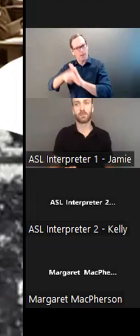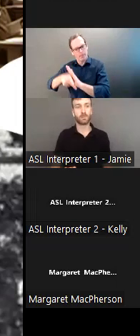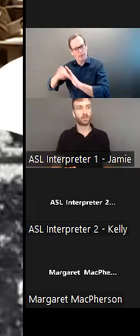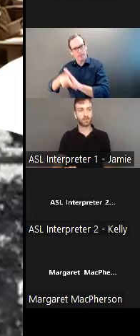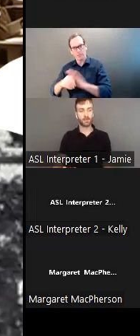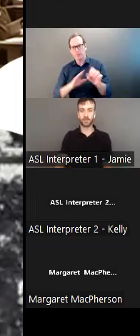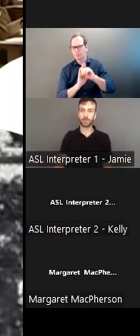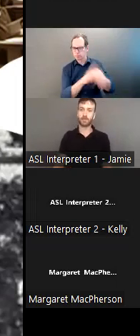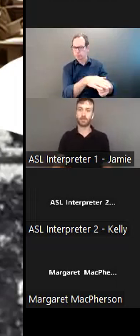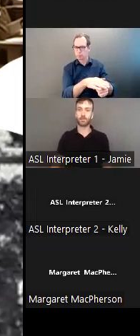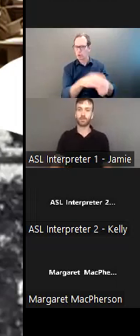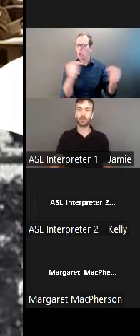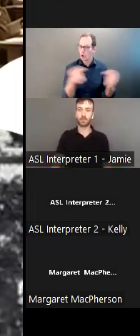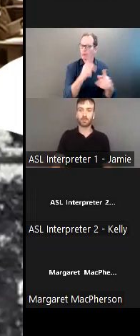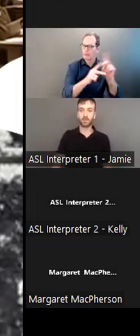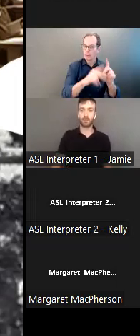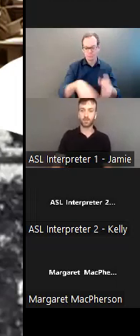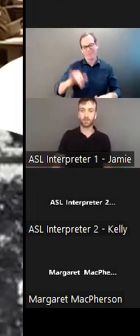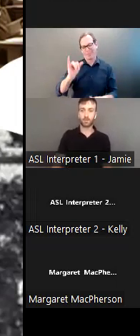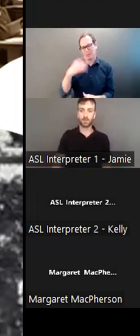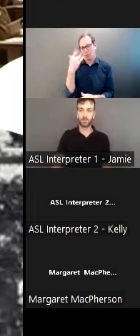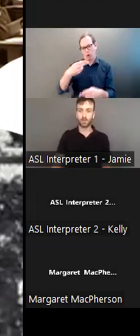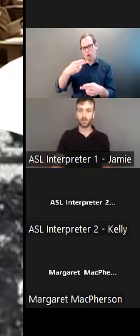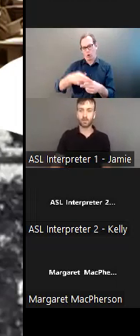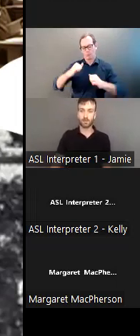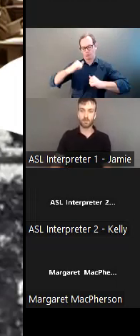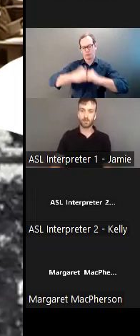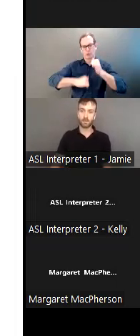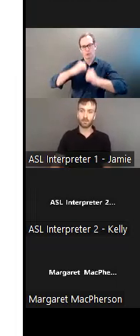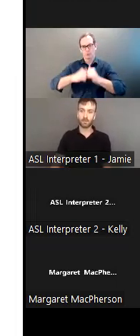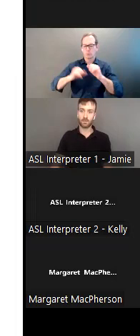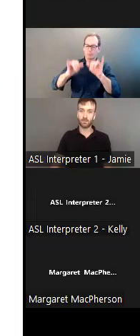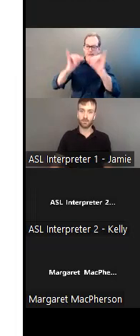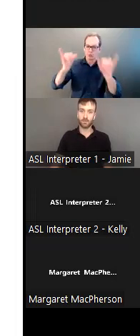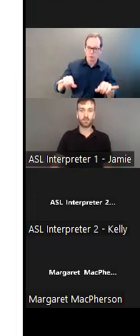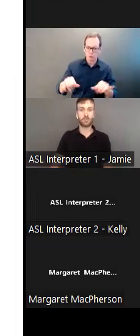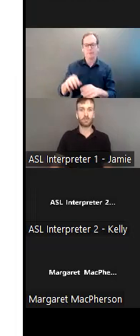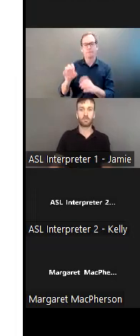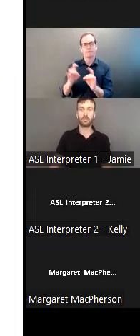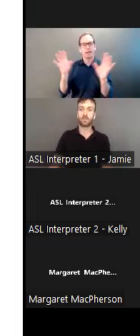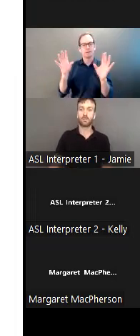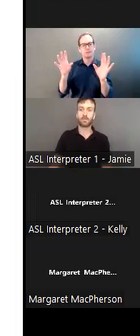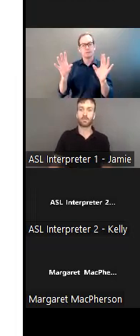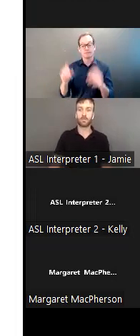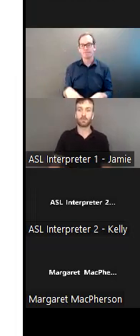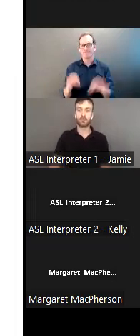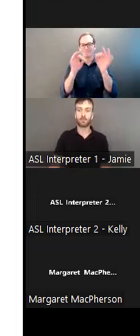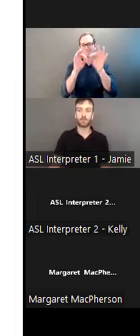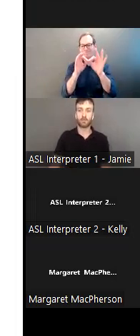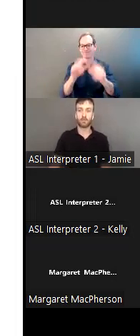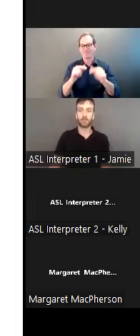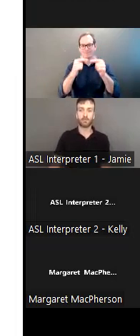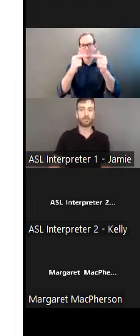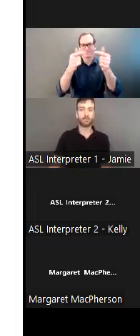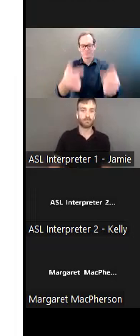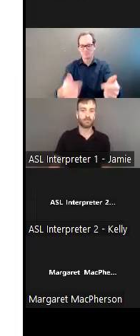structural violence. So this is where the V really starts to come in. And we've sort of conceptualized